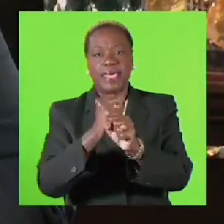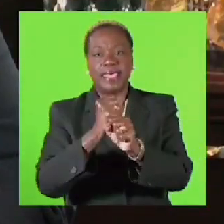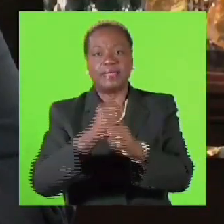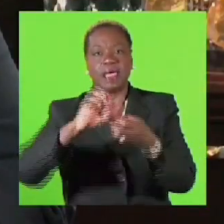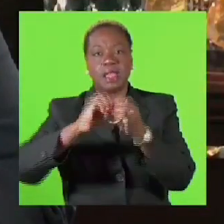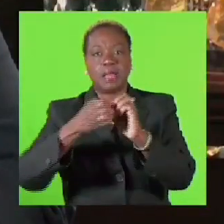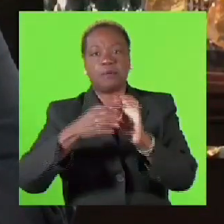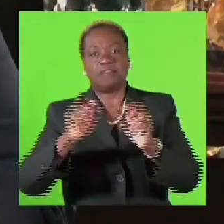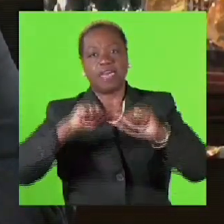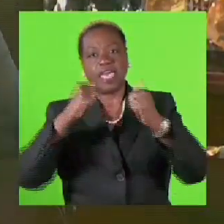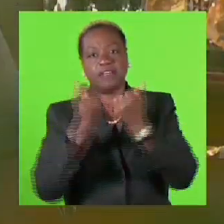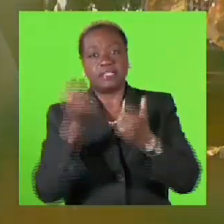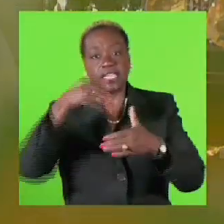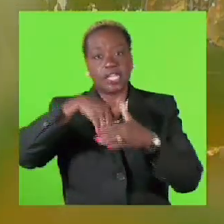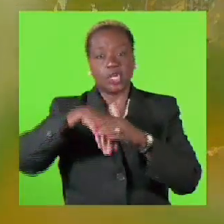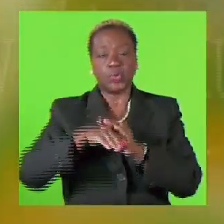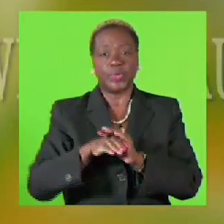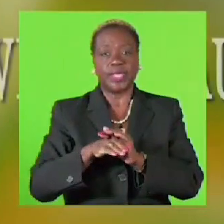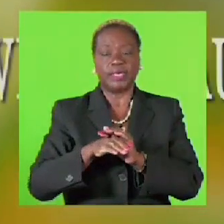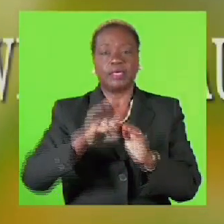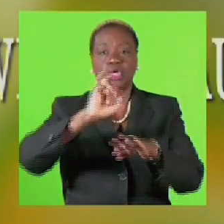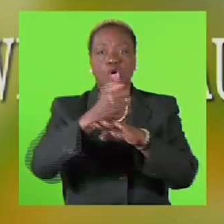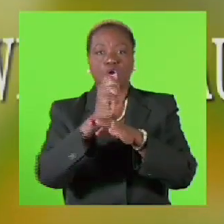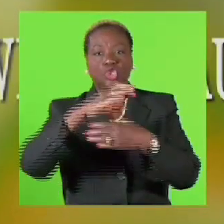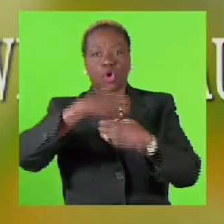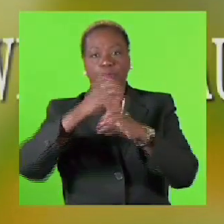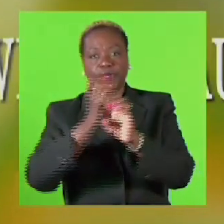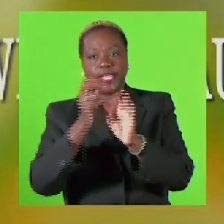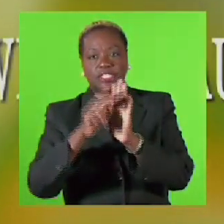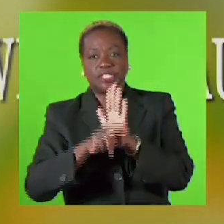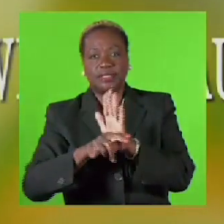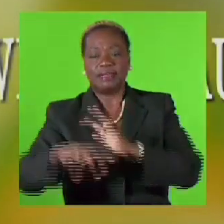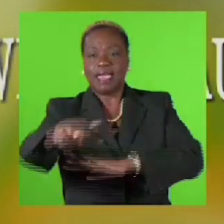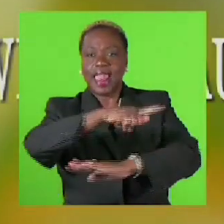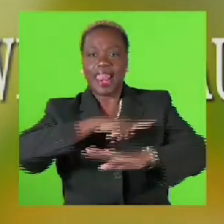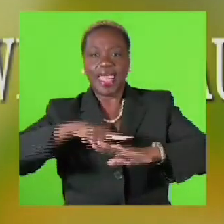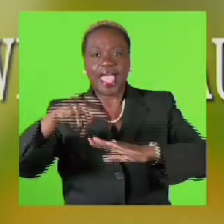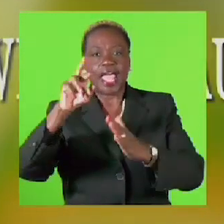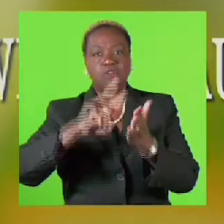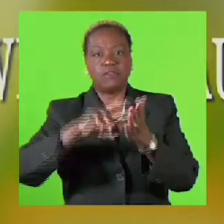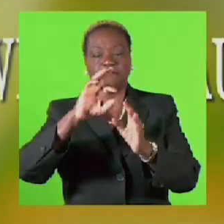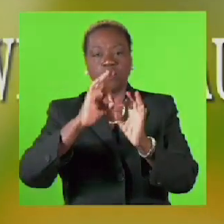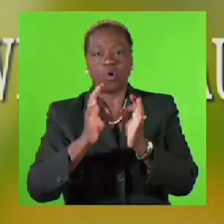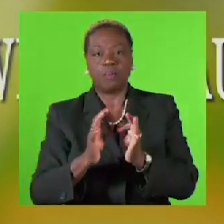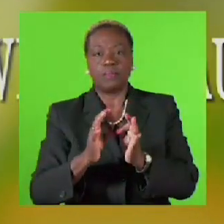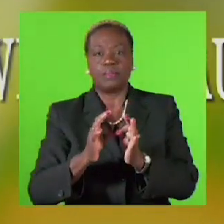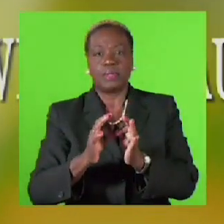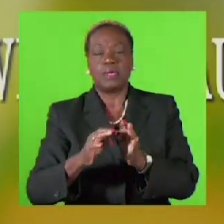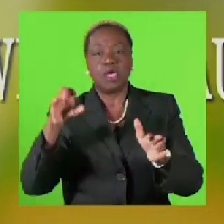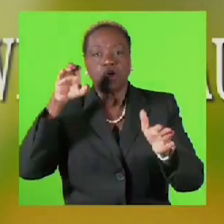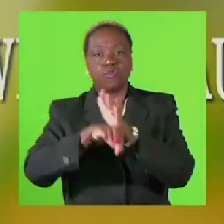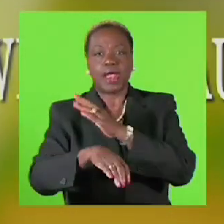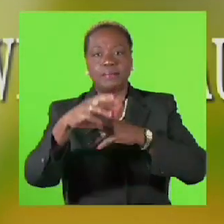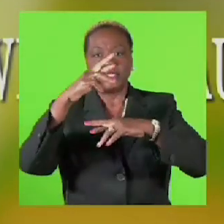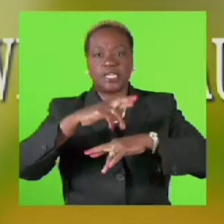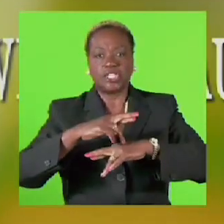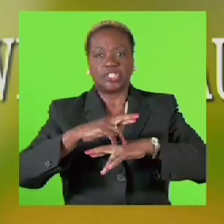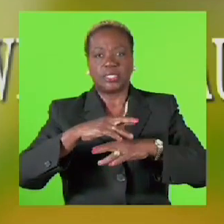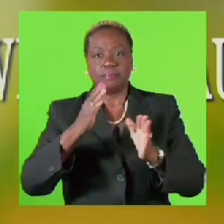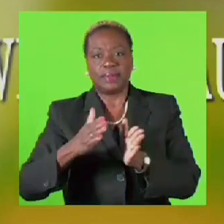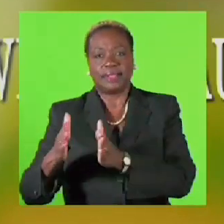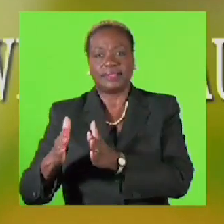of other areas, including job creation, land reform, crime reduction